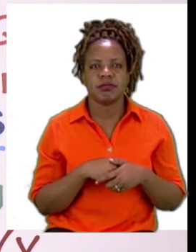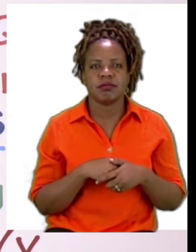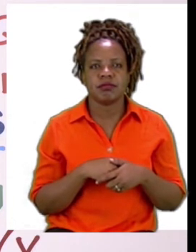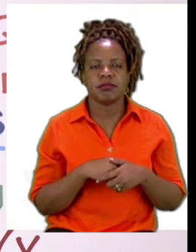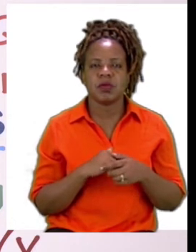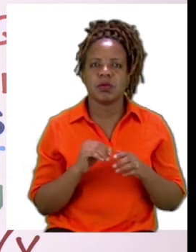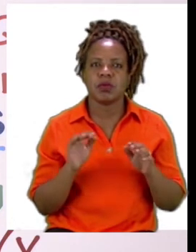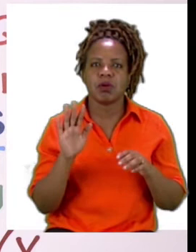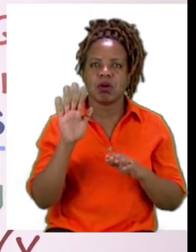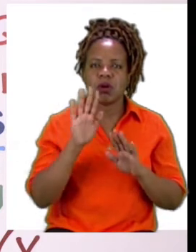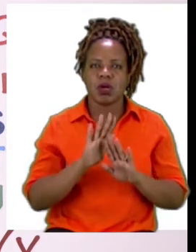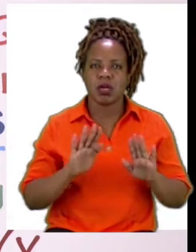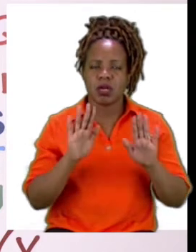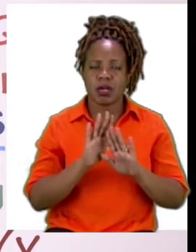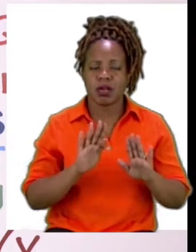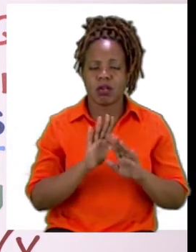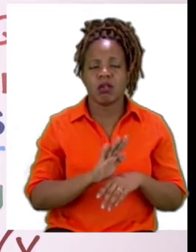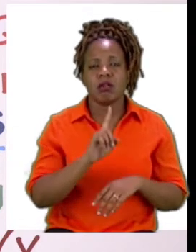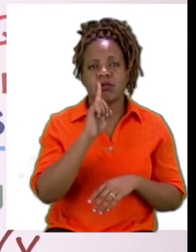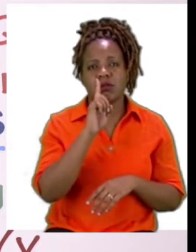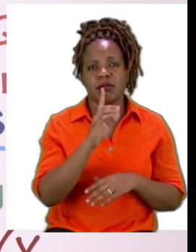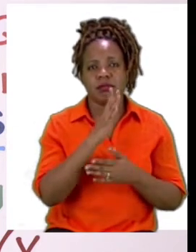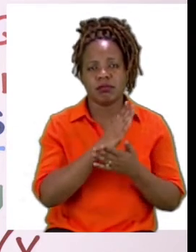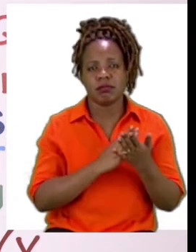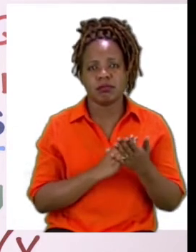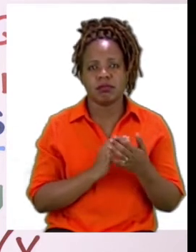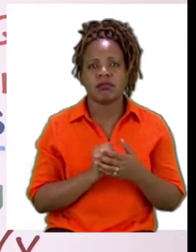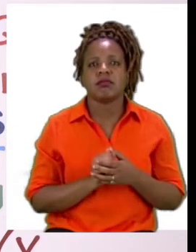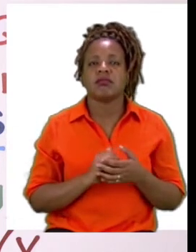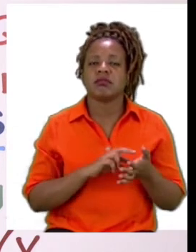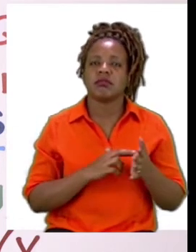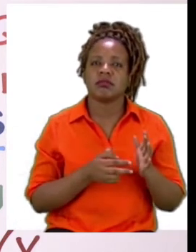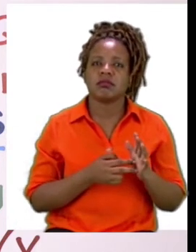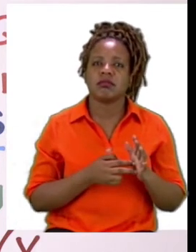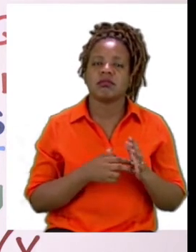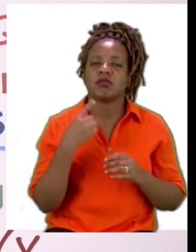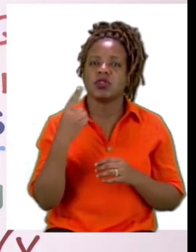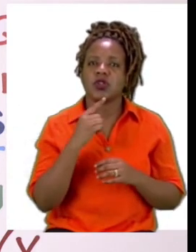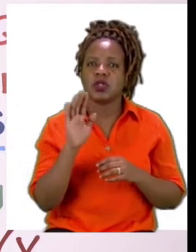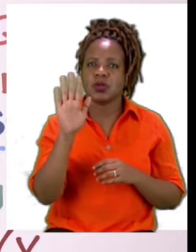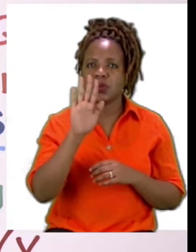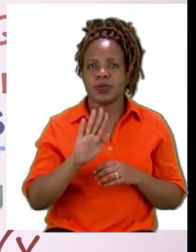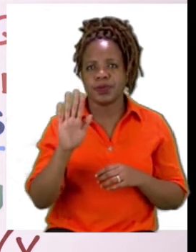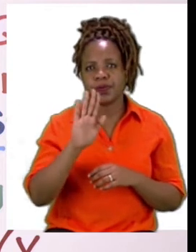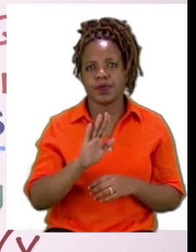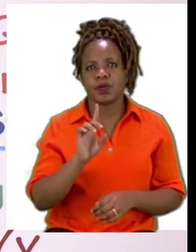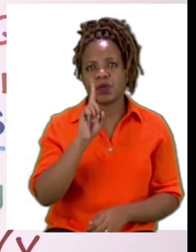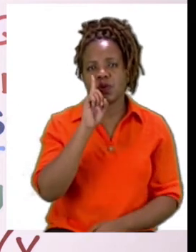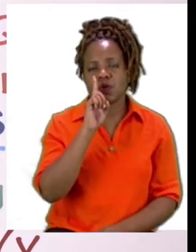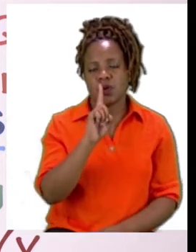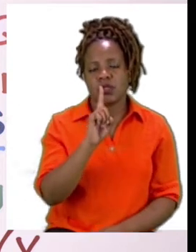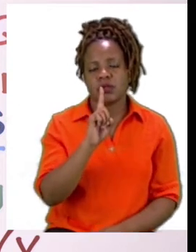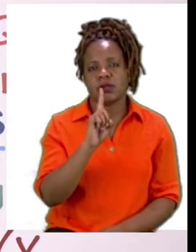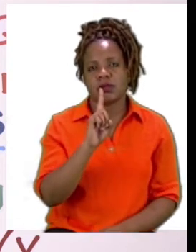color 1 part of the shape, that means I'm only coloring 1 part.